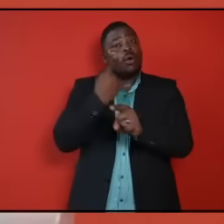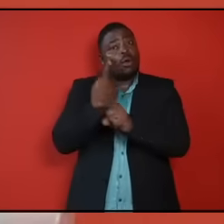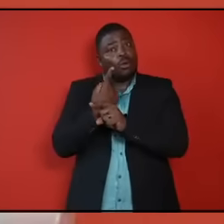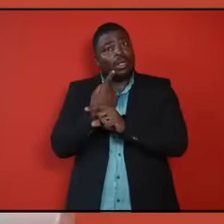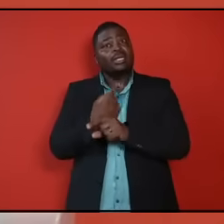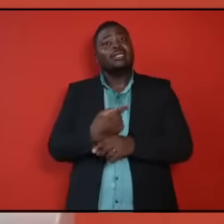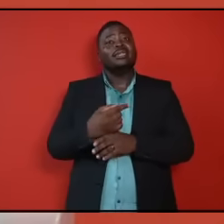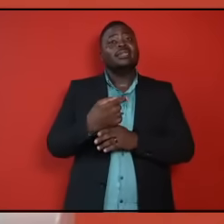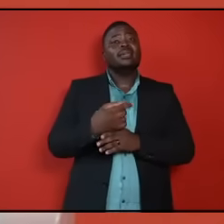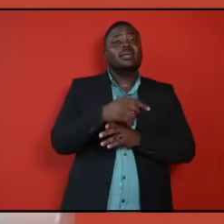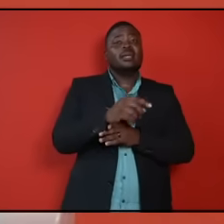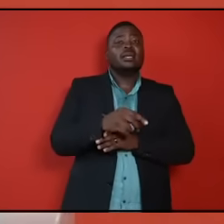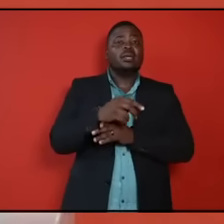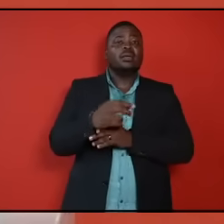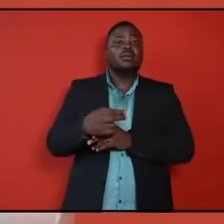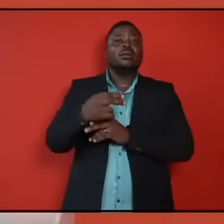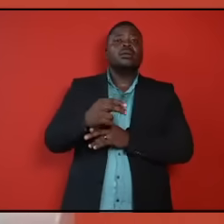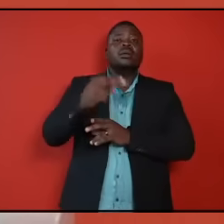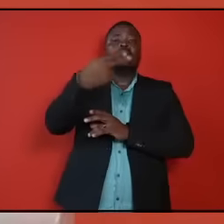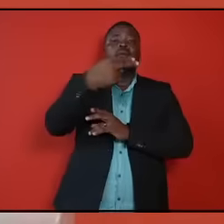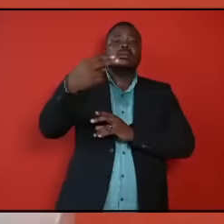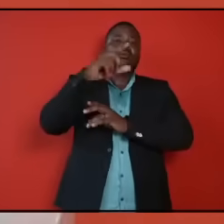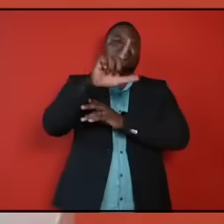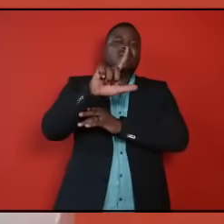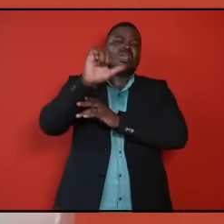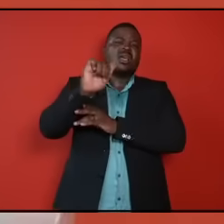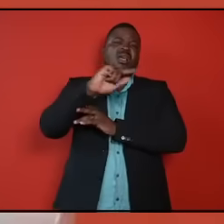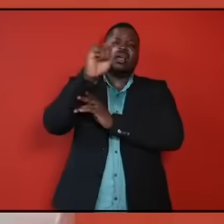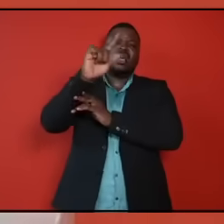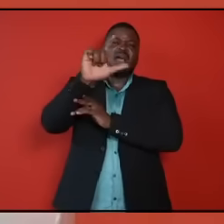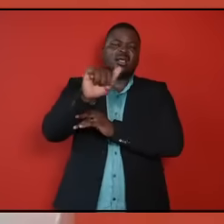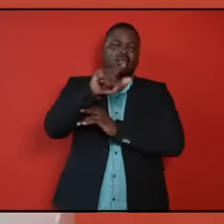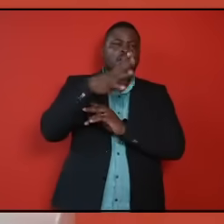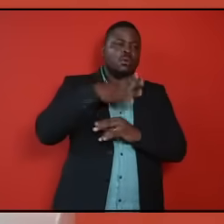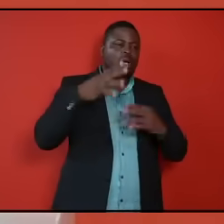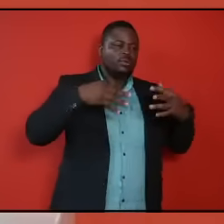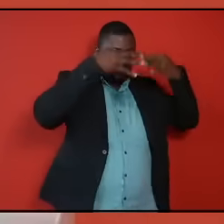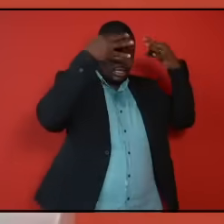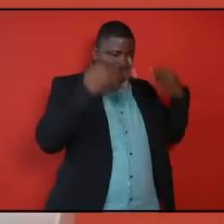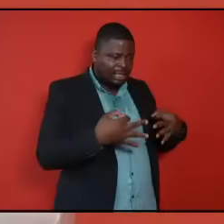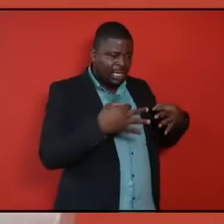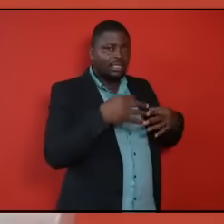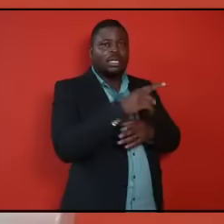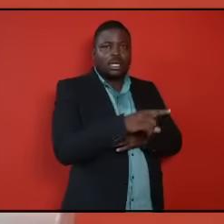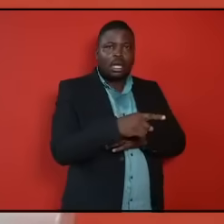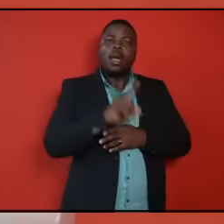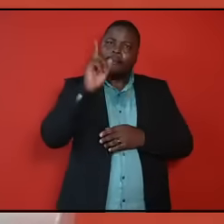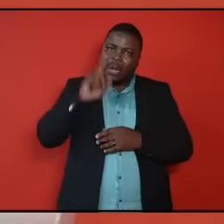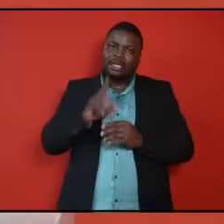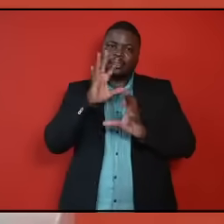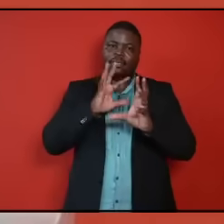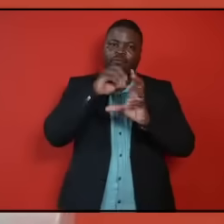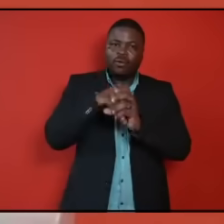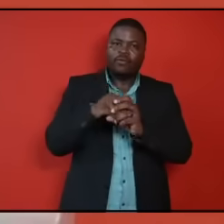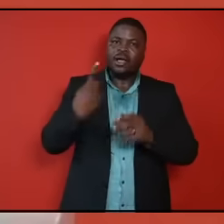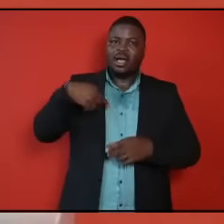Kanya decisions, mad decisions, we are going to be involved in that mess because we are part of